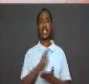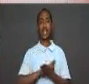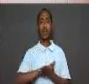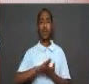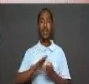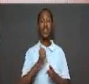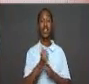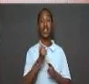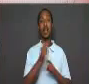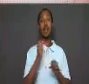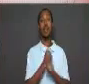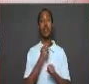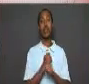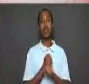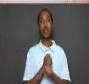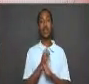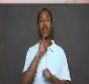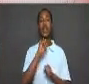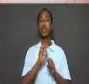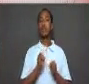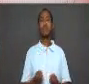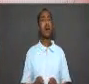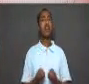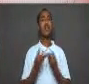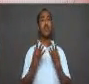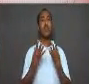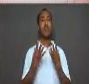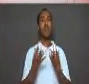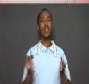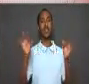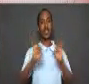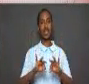of steel produced is much more consistent.